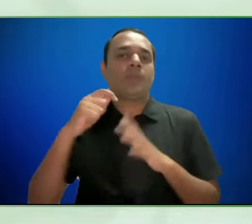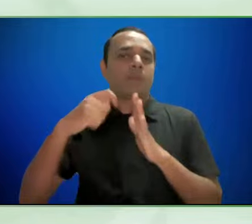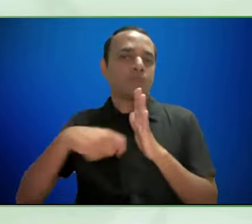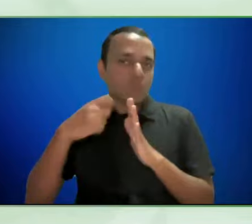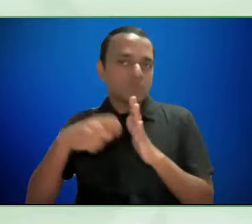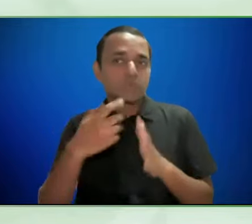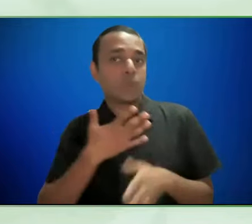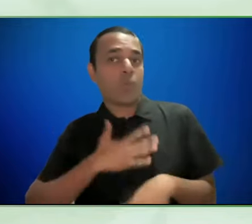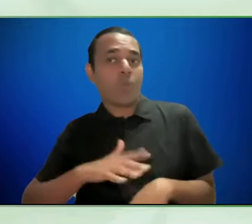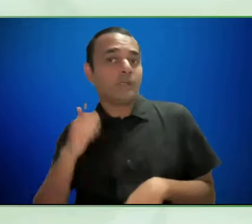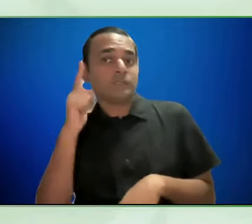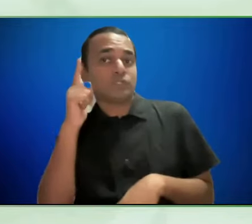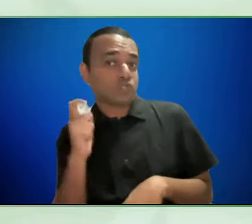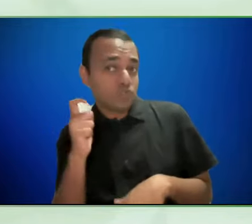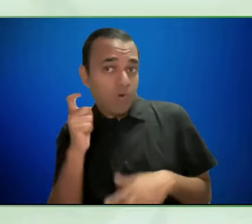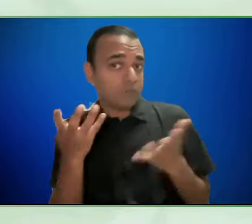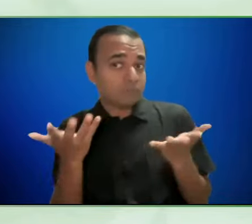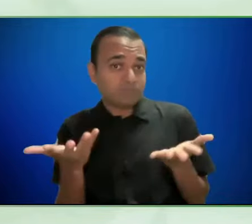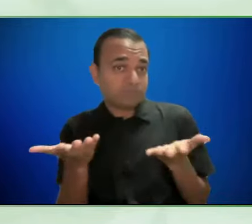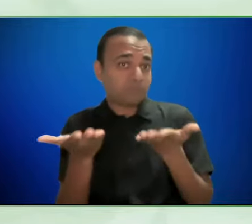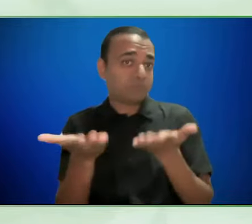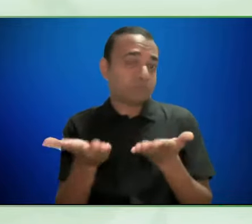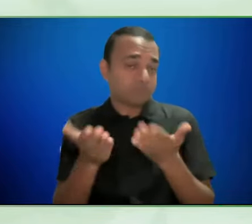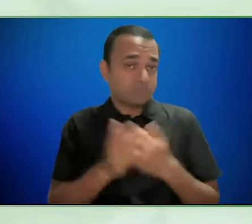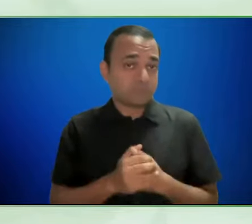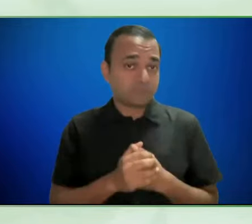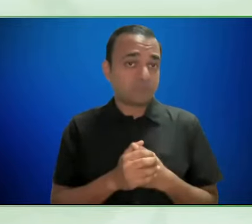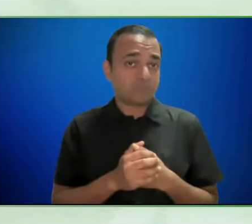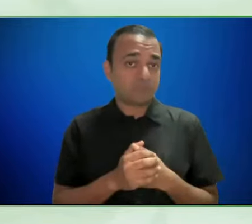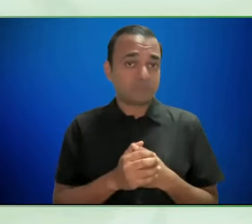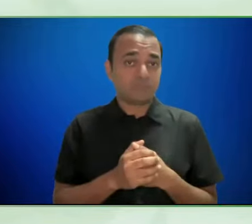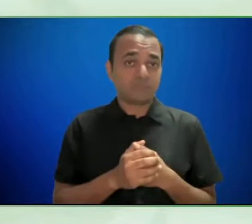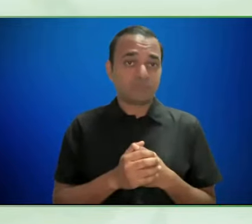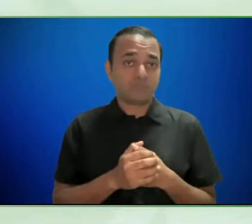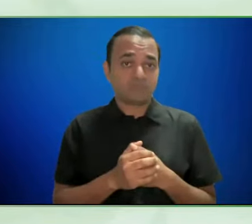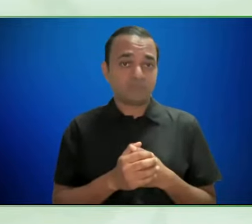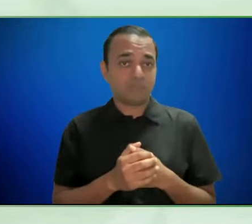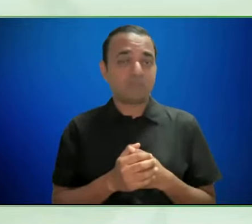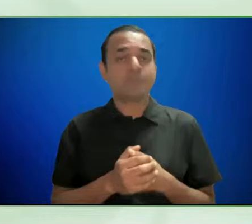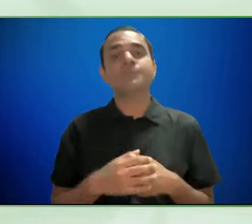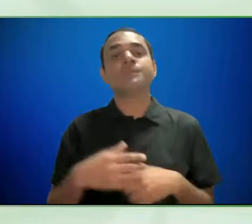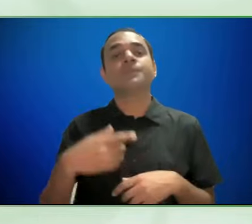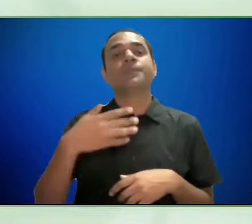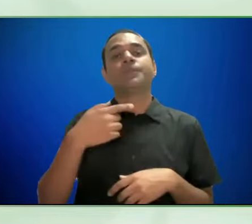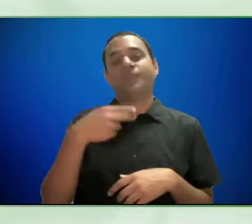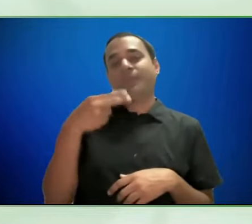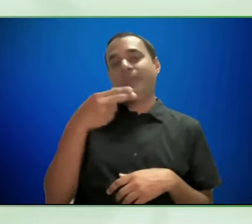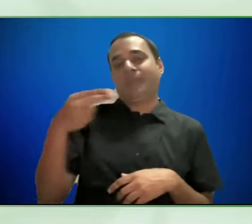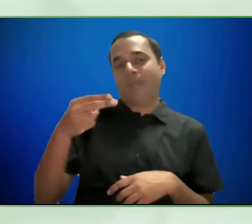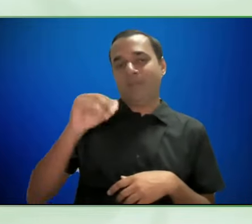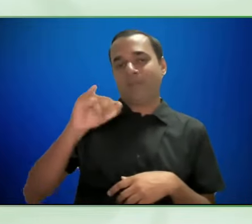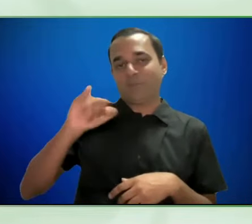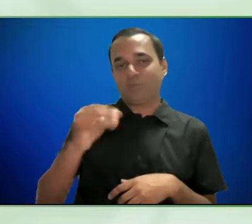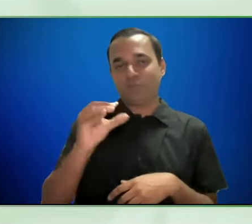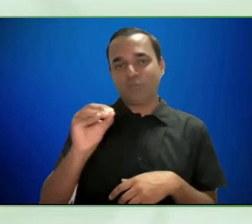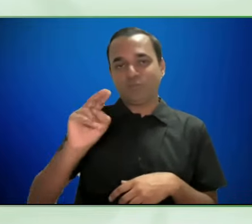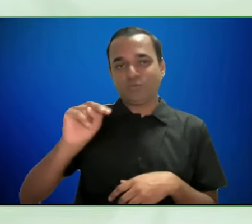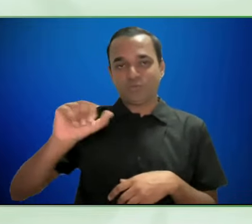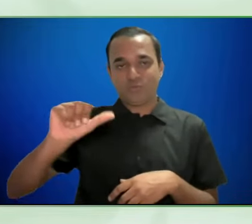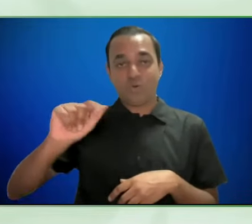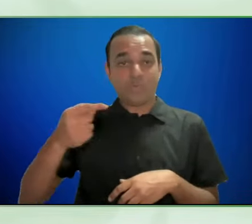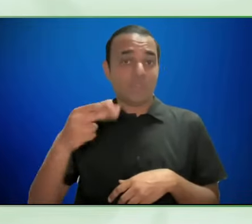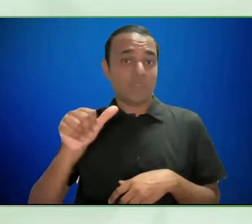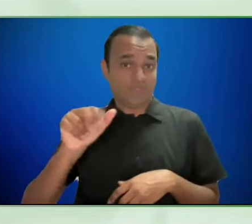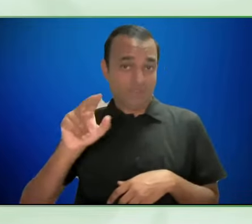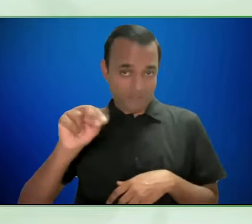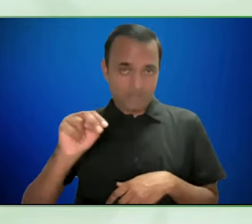Fionnathan is a father and son team. A son and father team. A son and father team planning to change